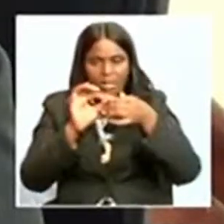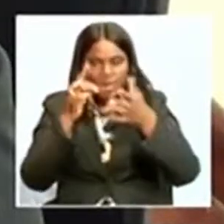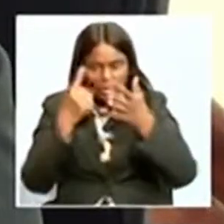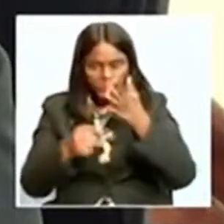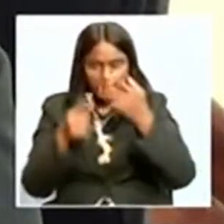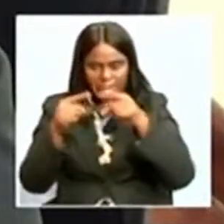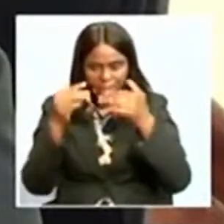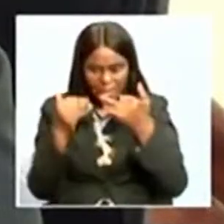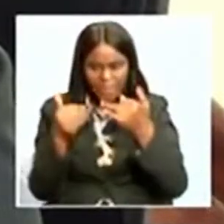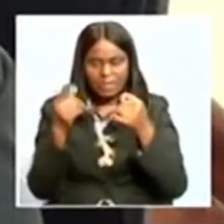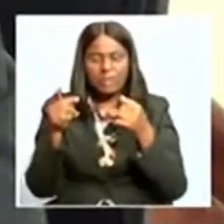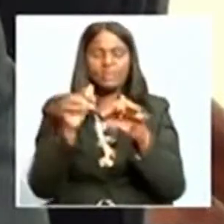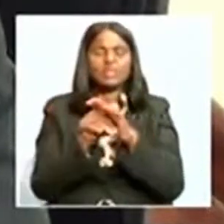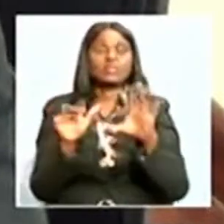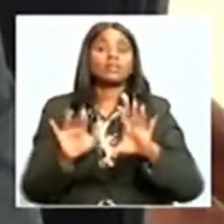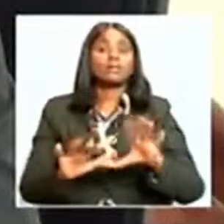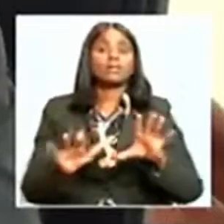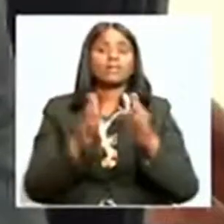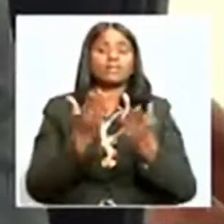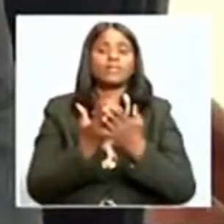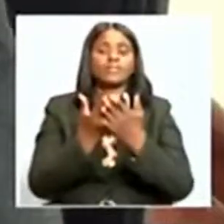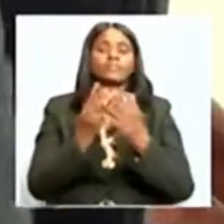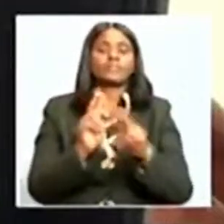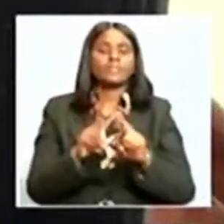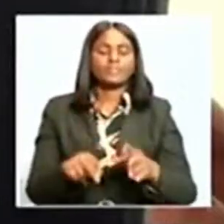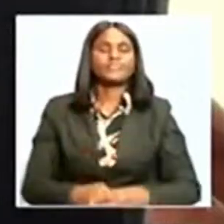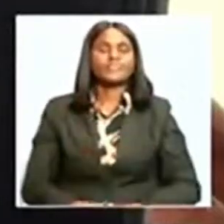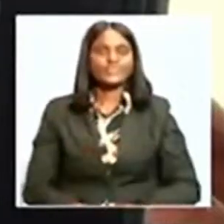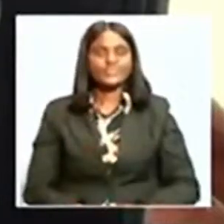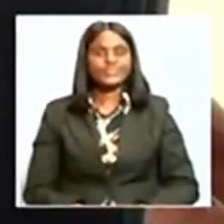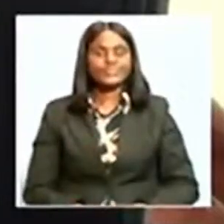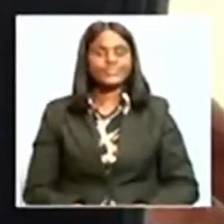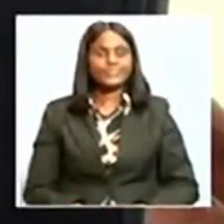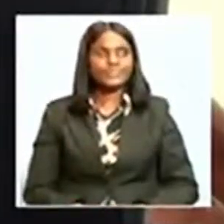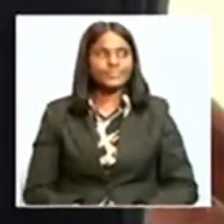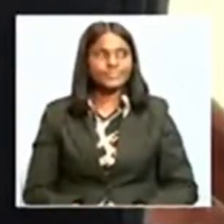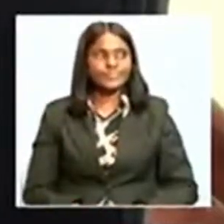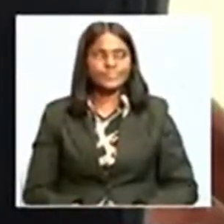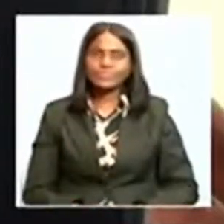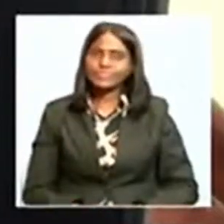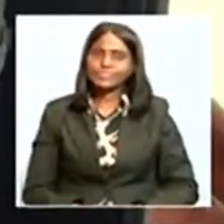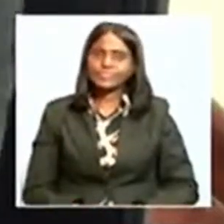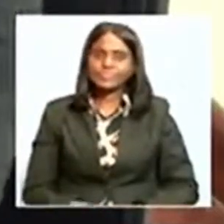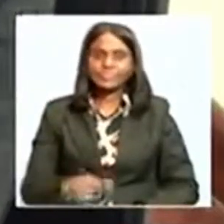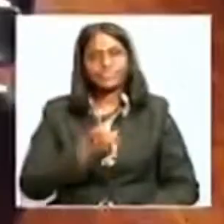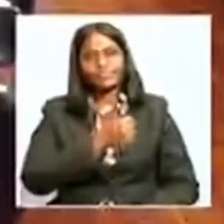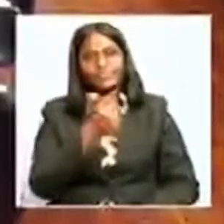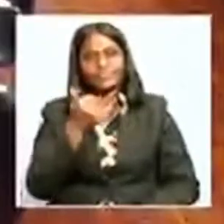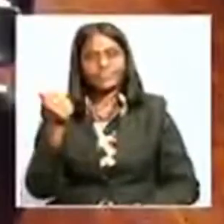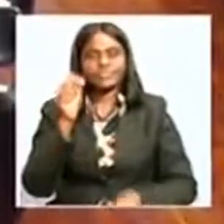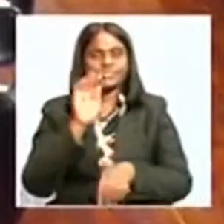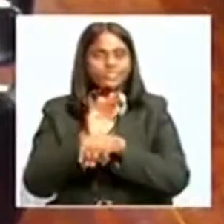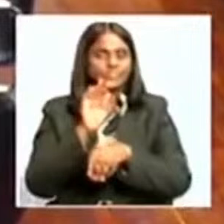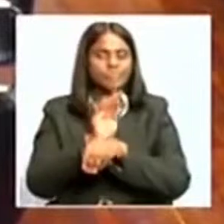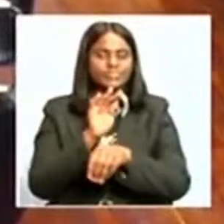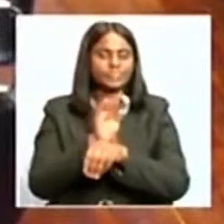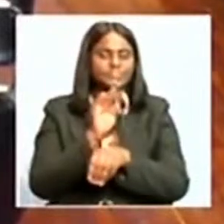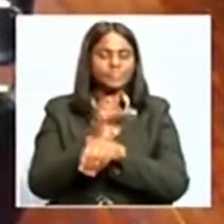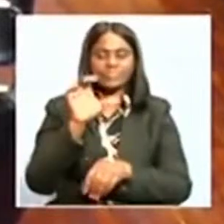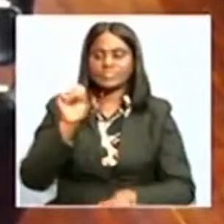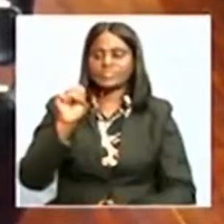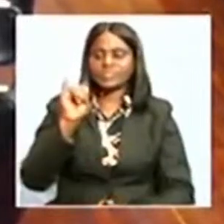currently happening on the ground. I submit, Chair. Thank you. Thank you. Any comments on our members? Honorable